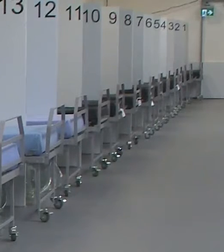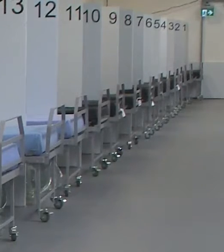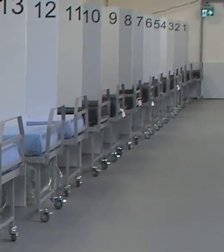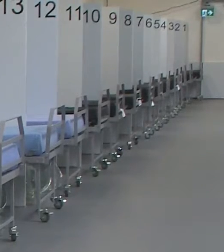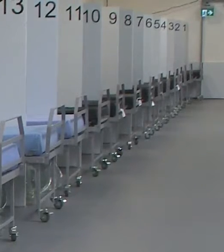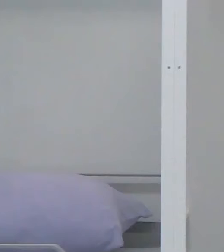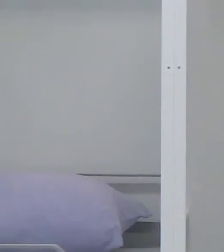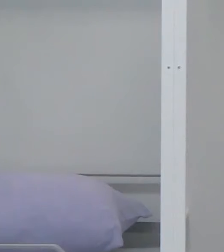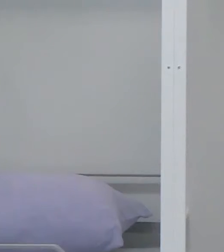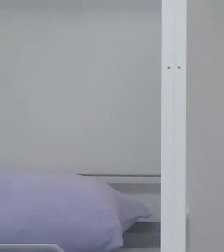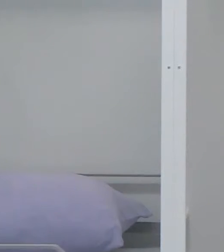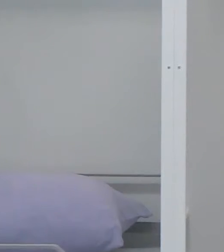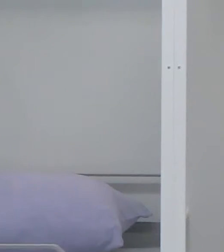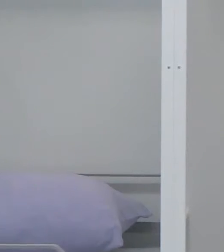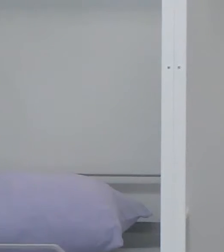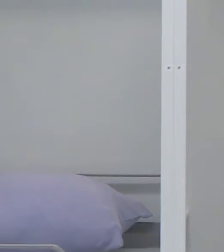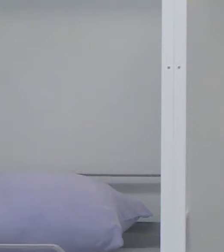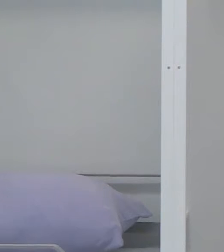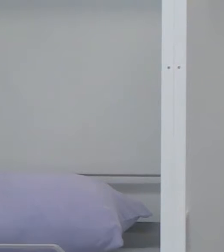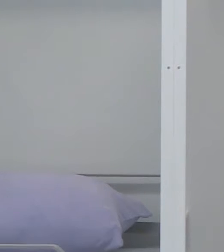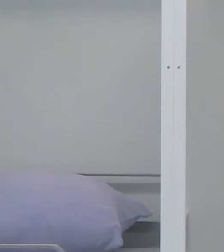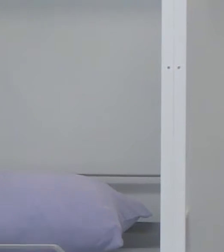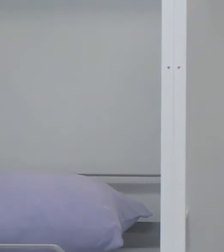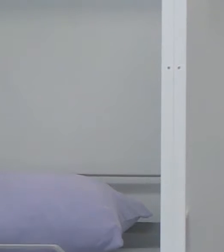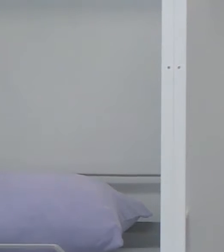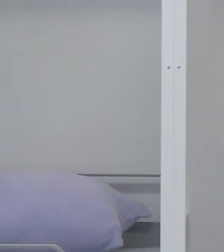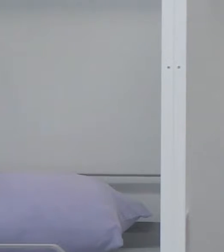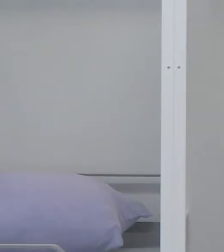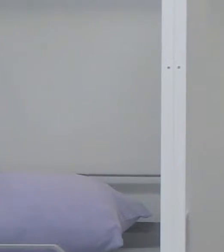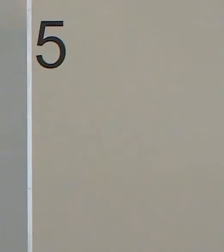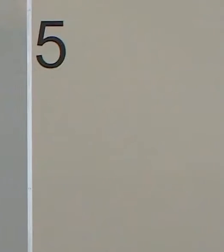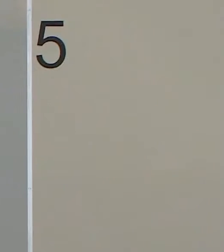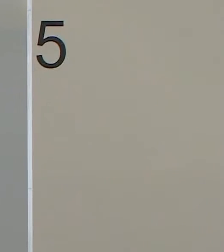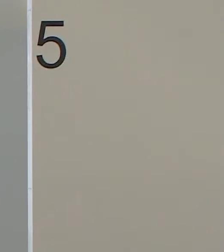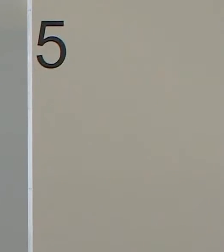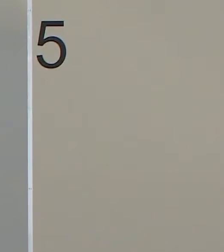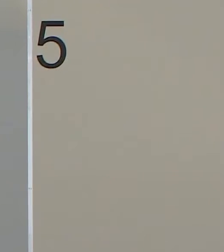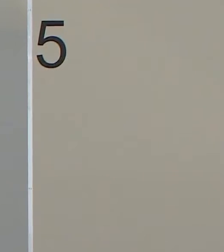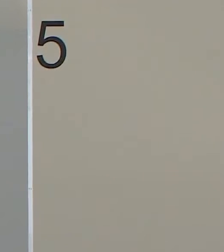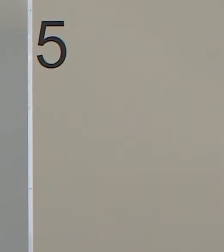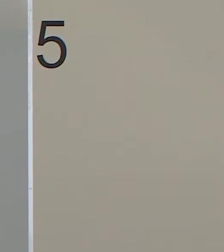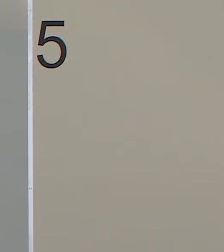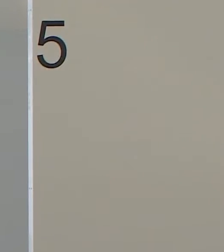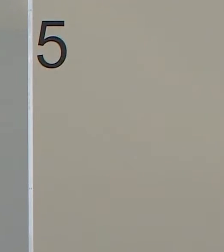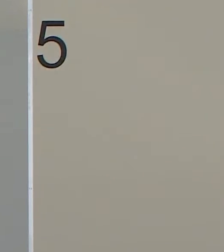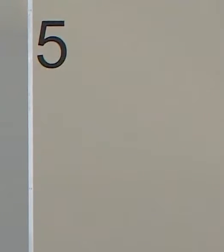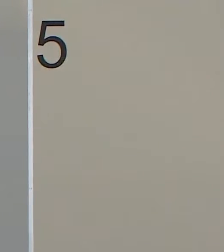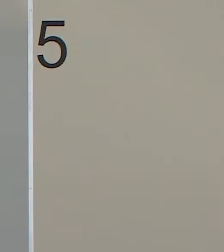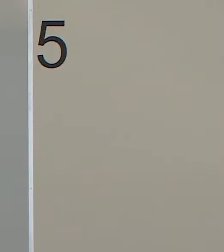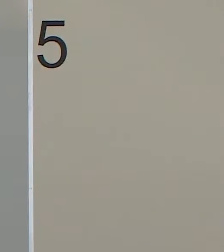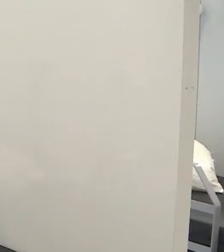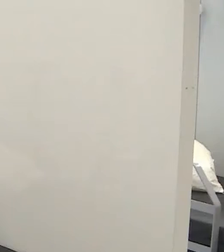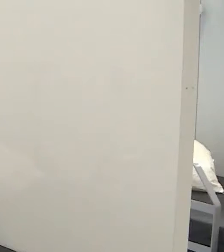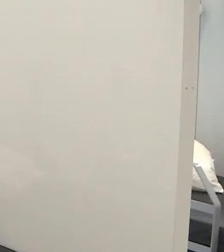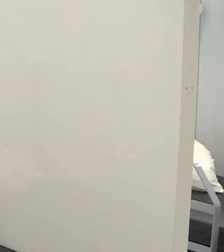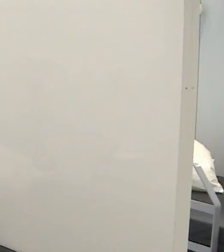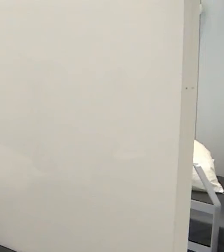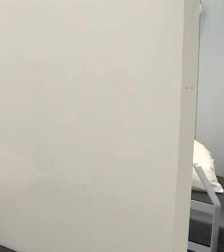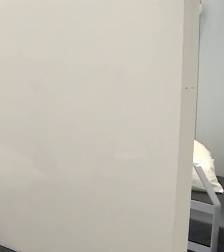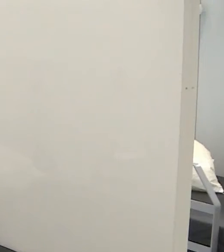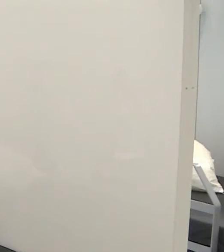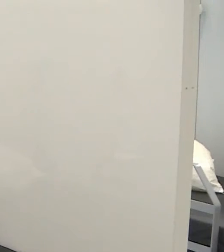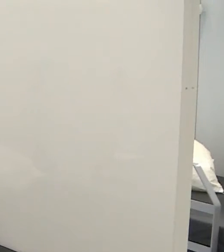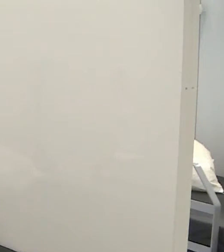COVID-19 wave to the second. Dr. Heyer explained why fewer ICU beds were needed earlier in the pandemic. During stage one